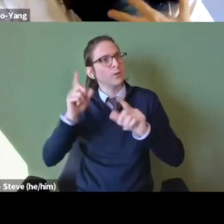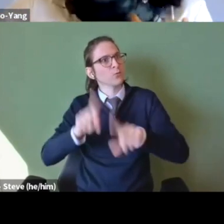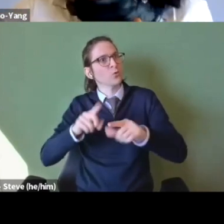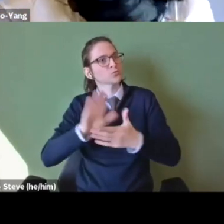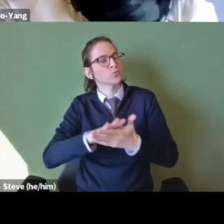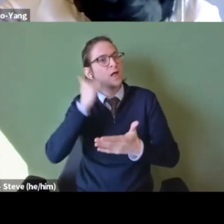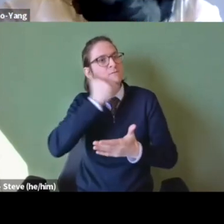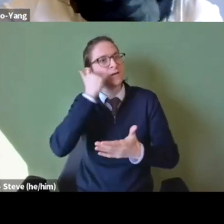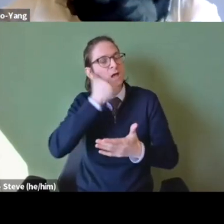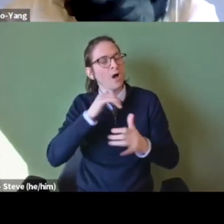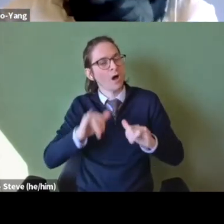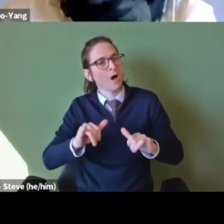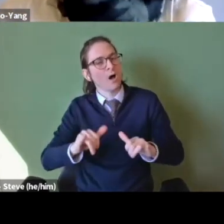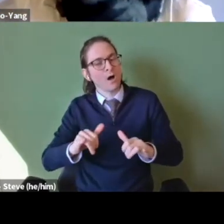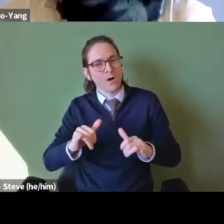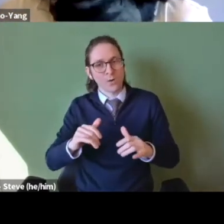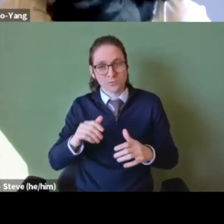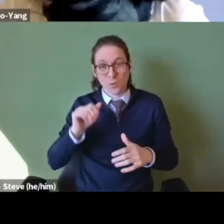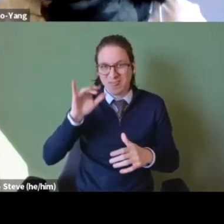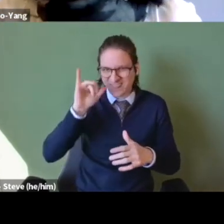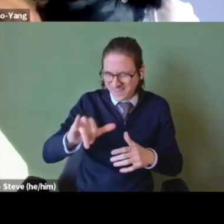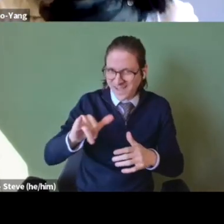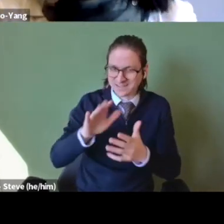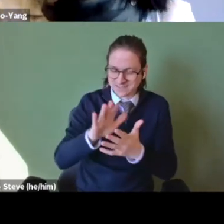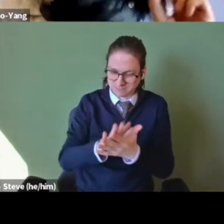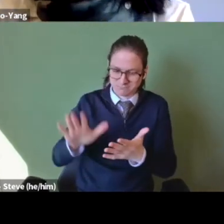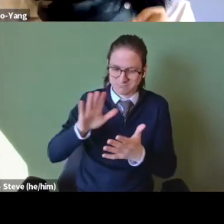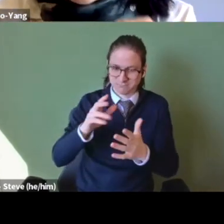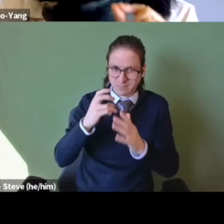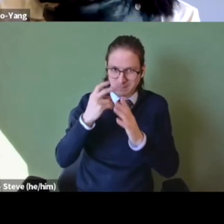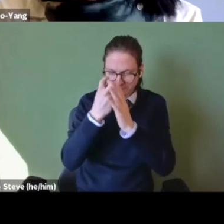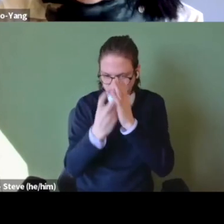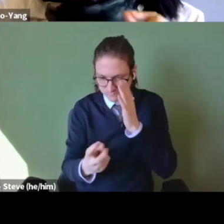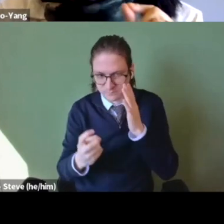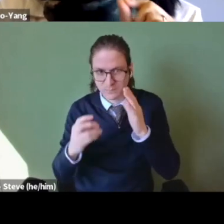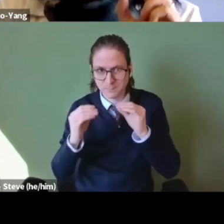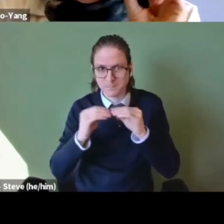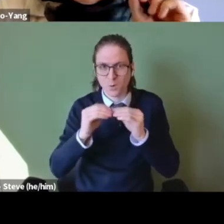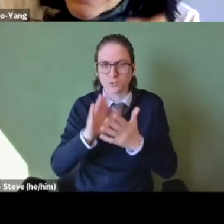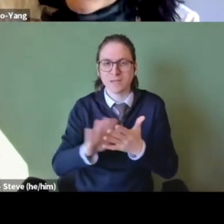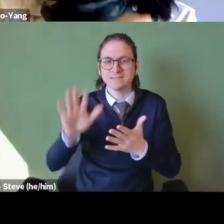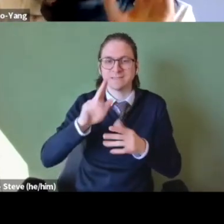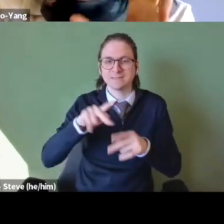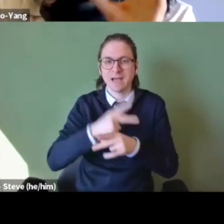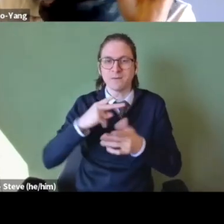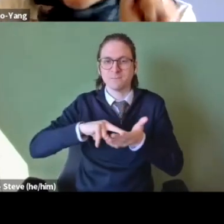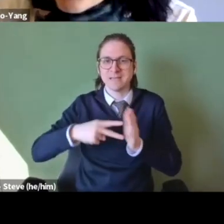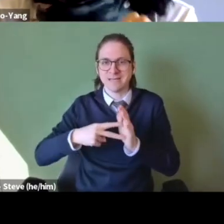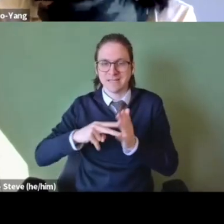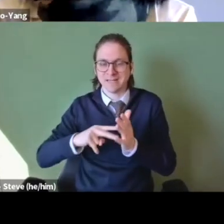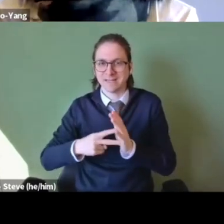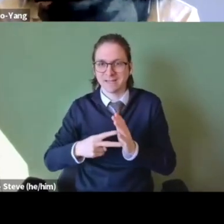of transcendent inferential meaning making turns out to be very key.